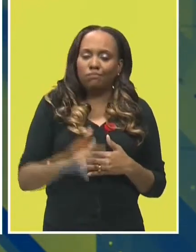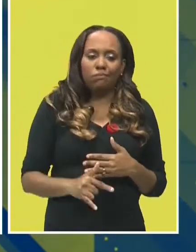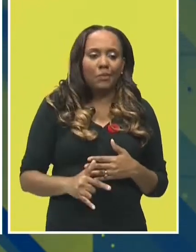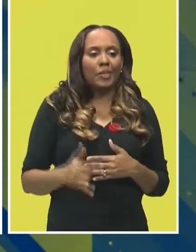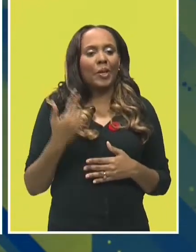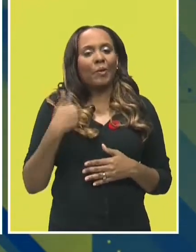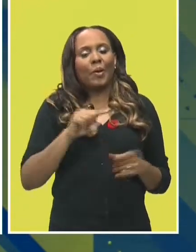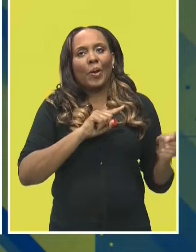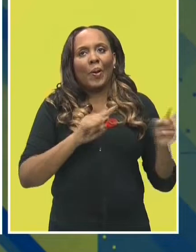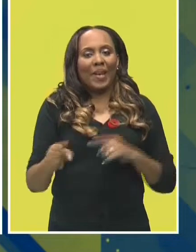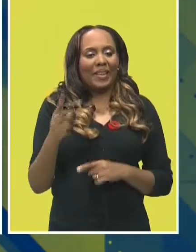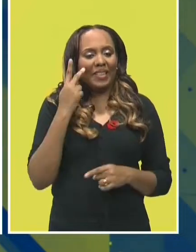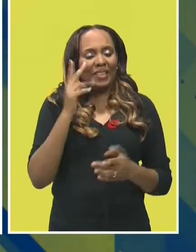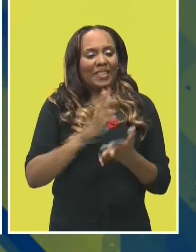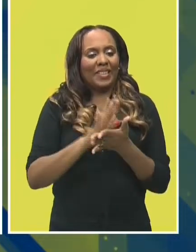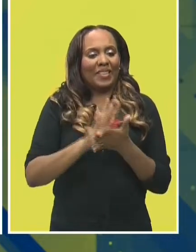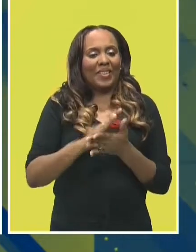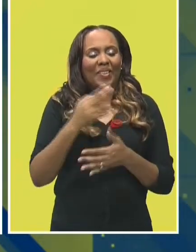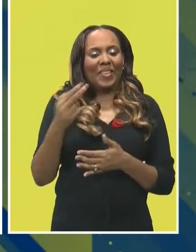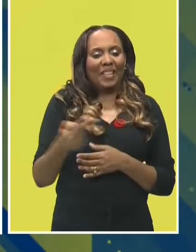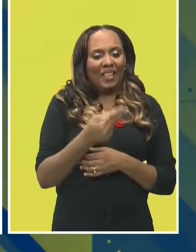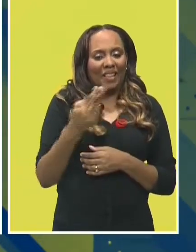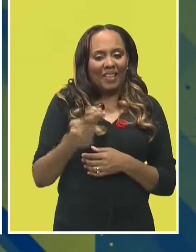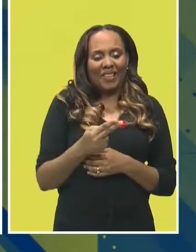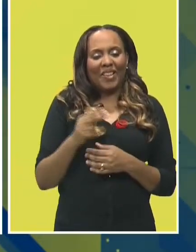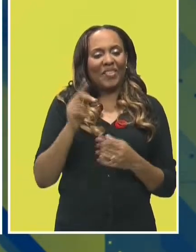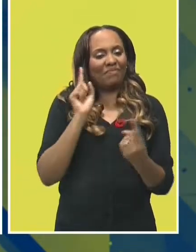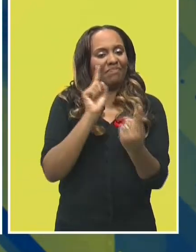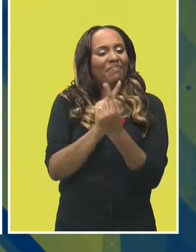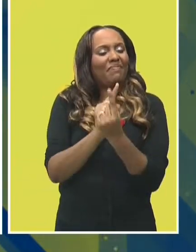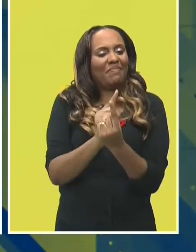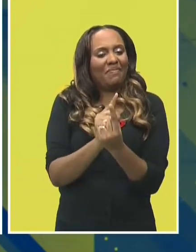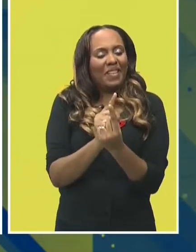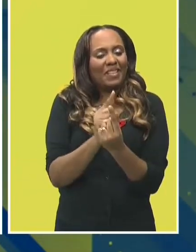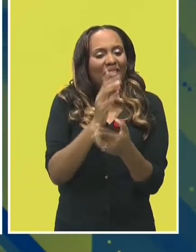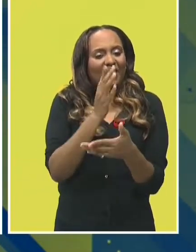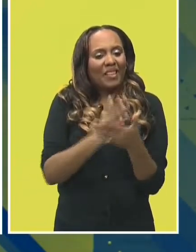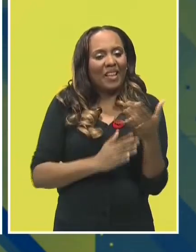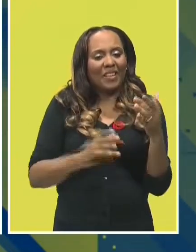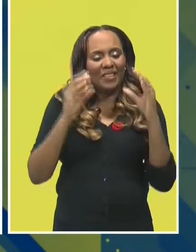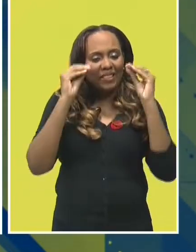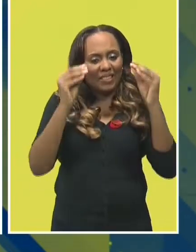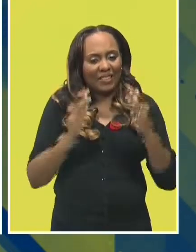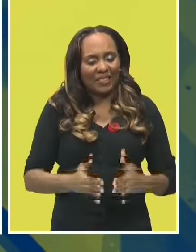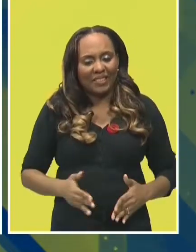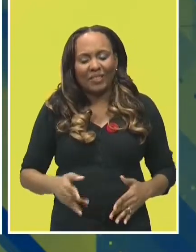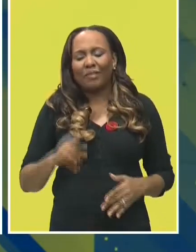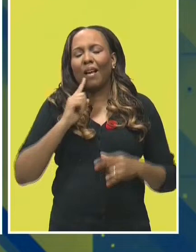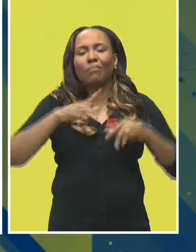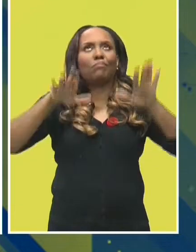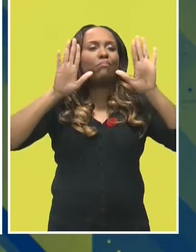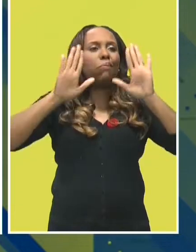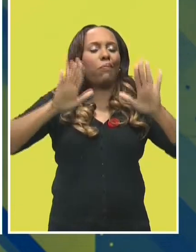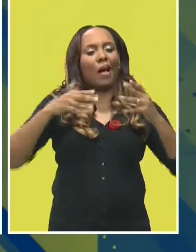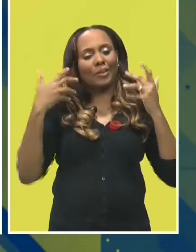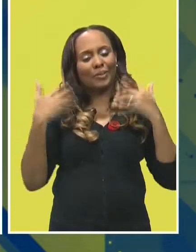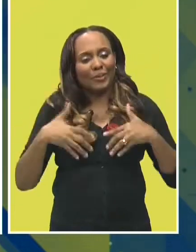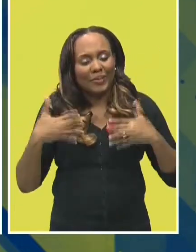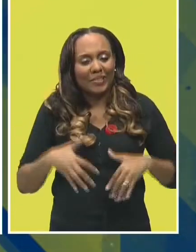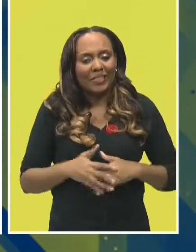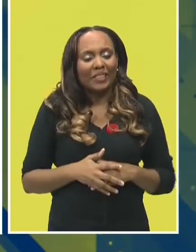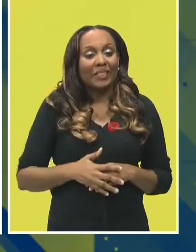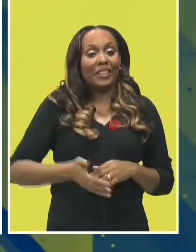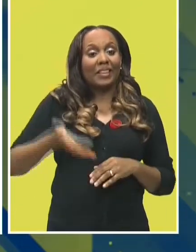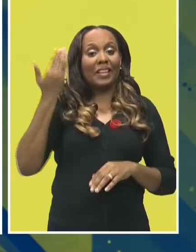went to see the school on Thursday. I met some of the teachers and some of the pupils who were here tonight, and that was fantastic. And then, as you say,